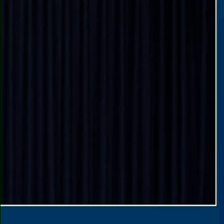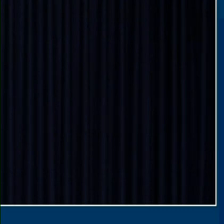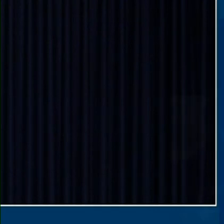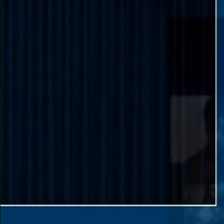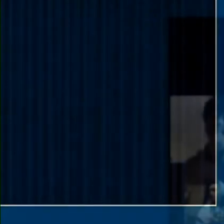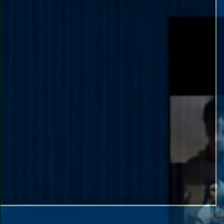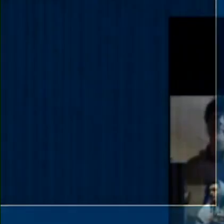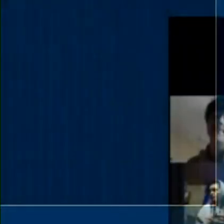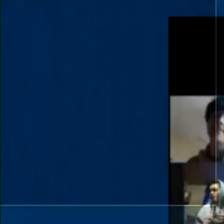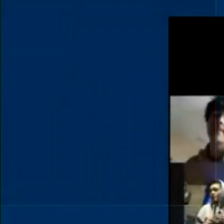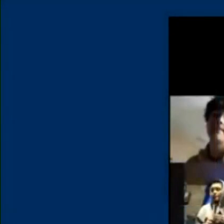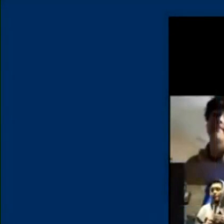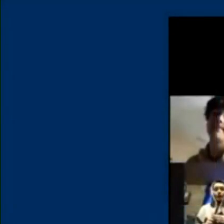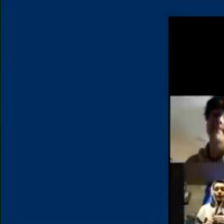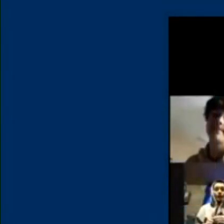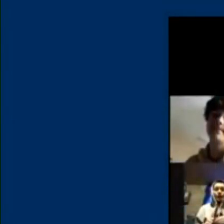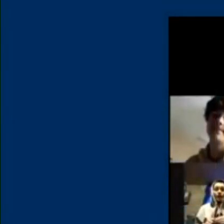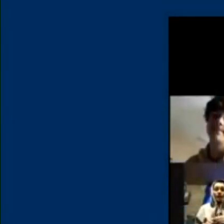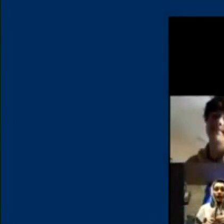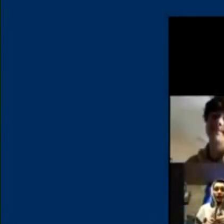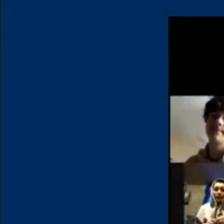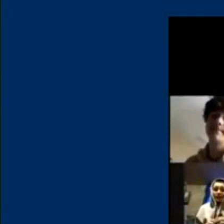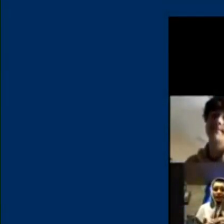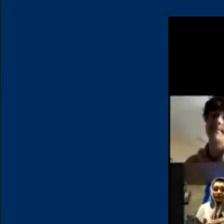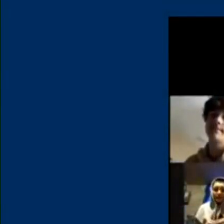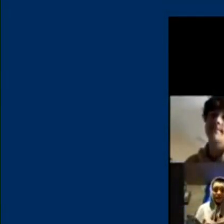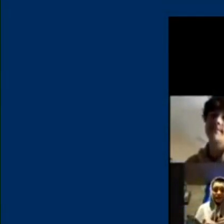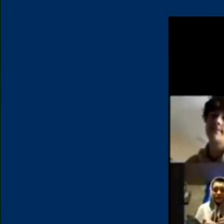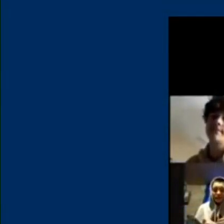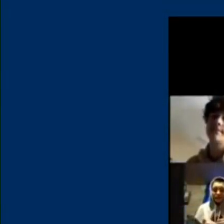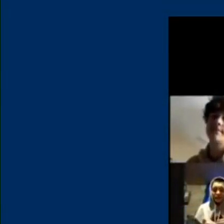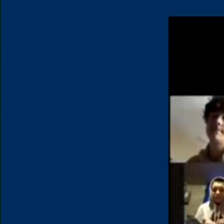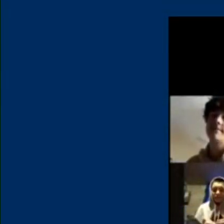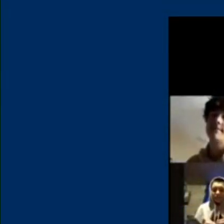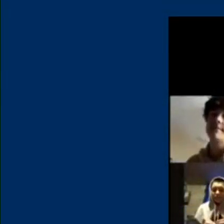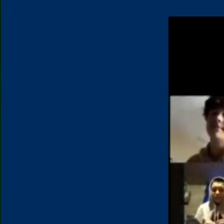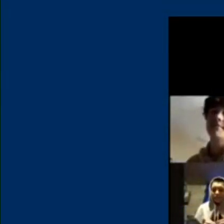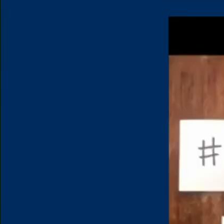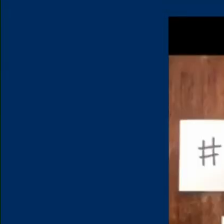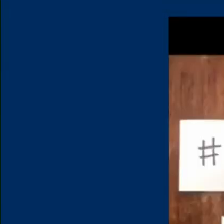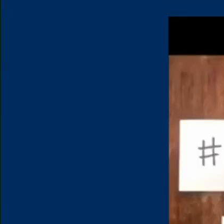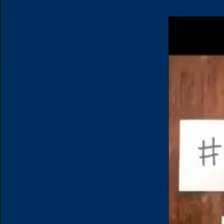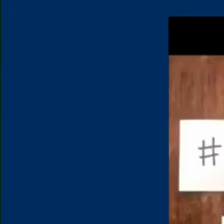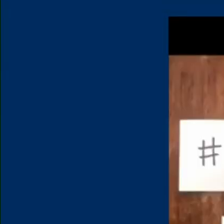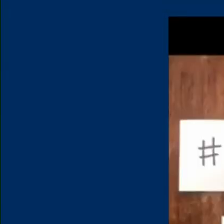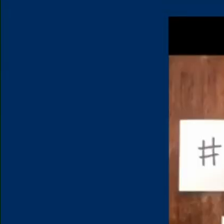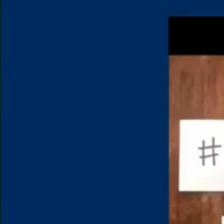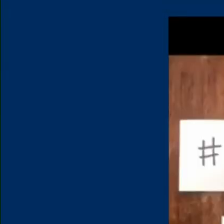Team Kentucky. Stay healthy. at home.